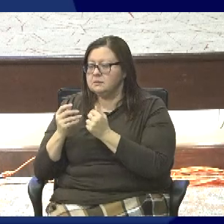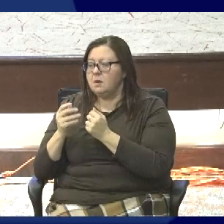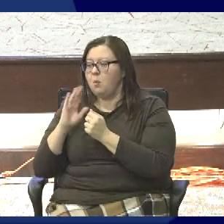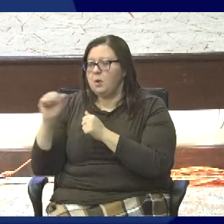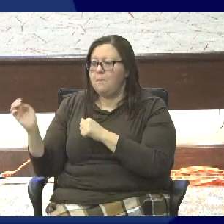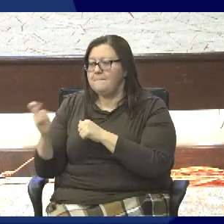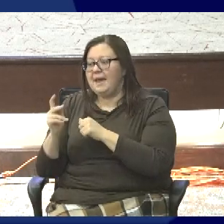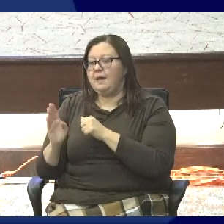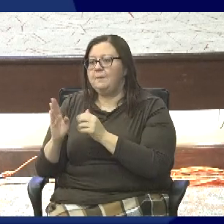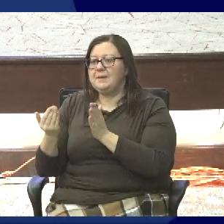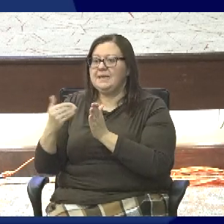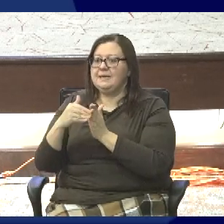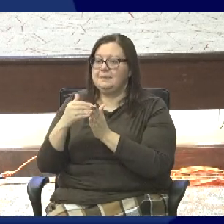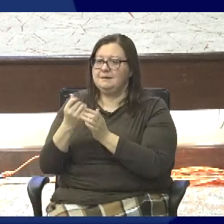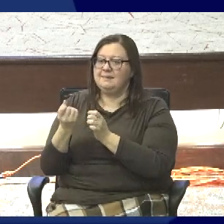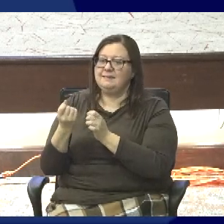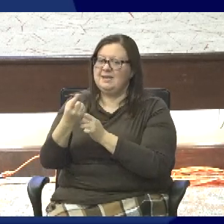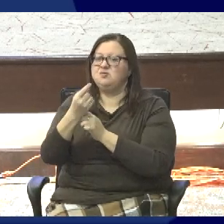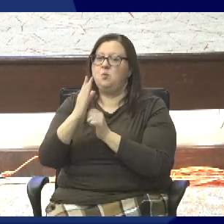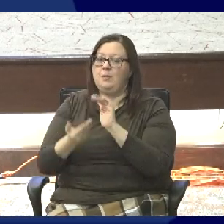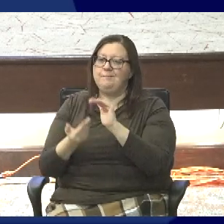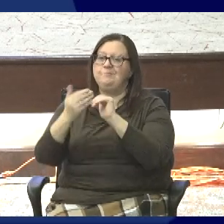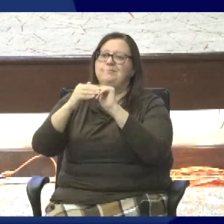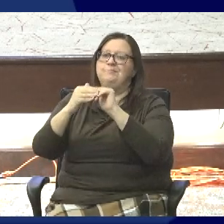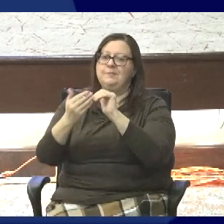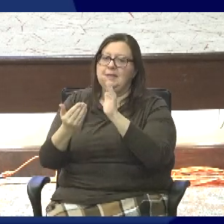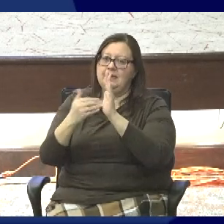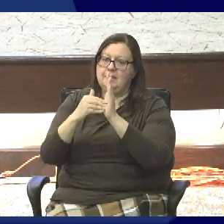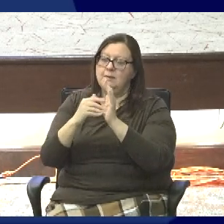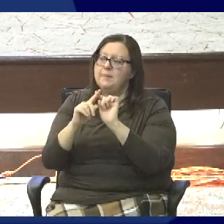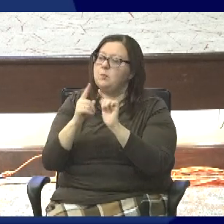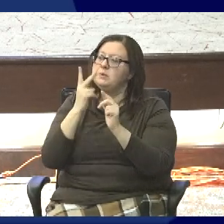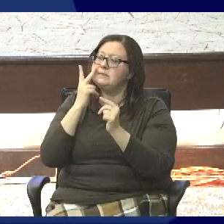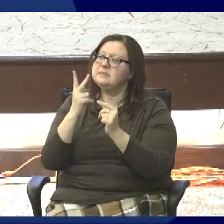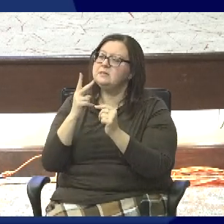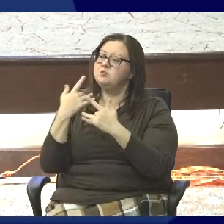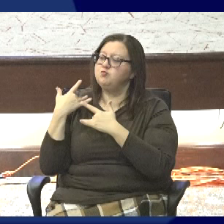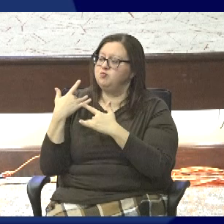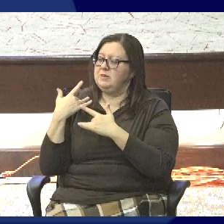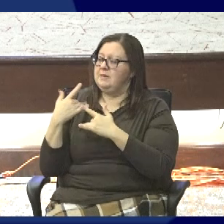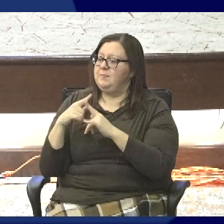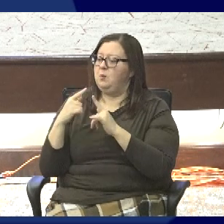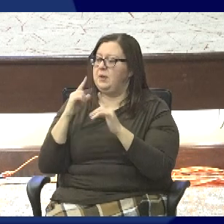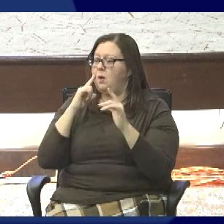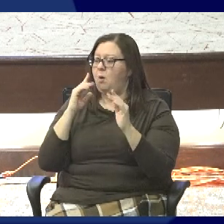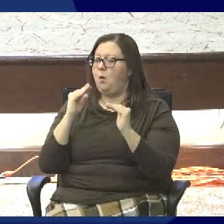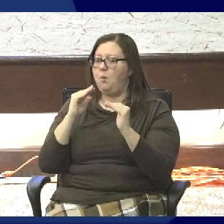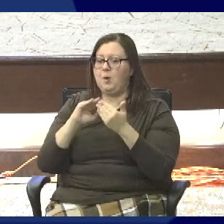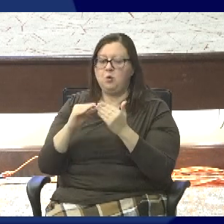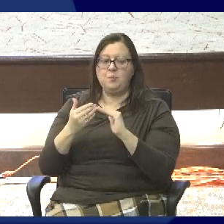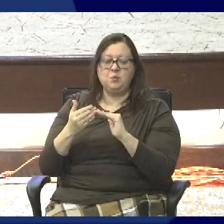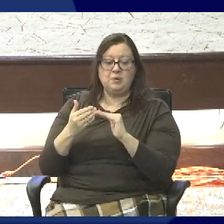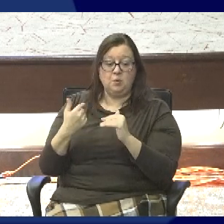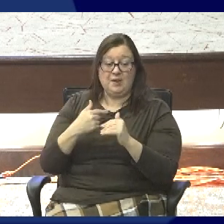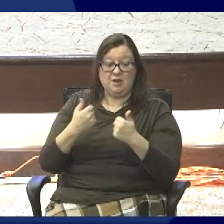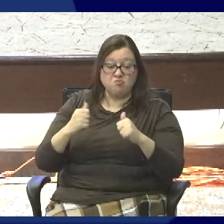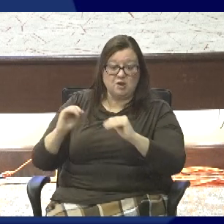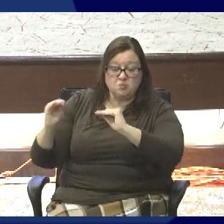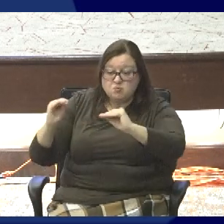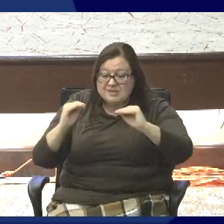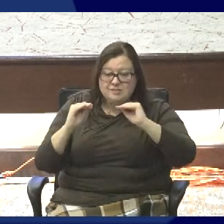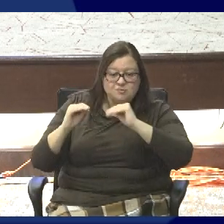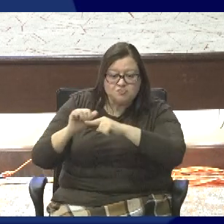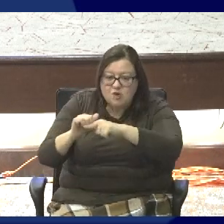year. And then finally, we'll see what the trend line holds, but we hope that our community risk reduction efforts are contributing to this. You know,